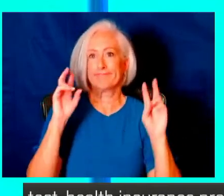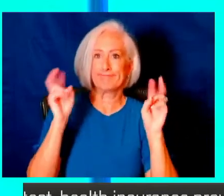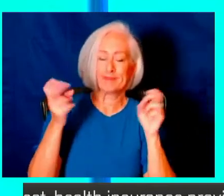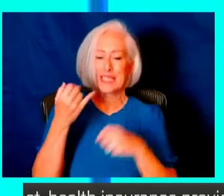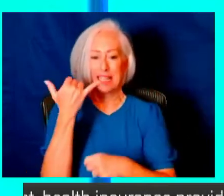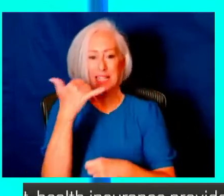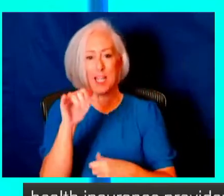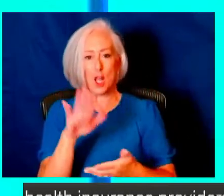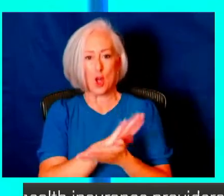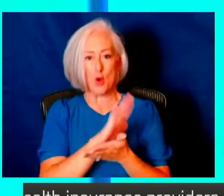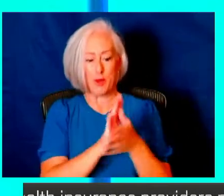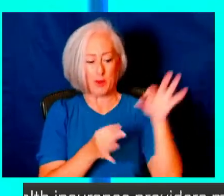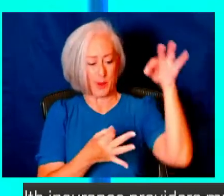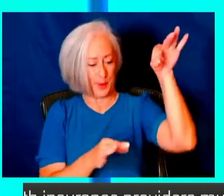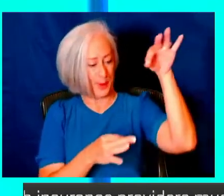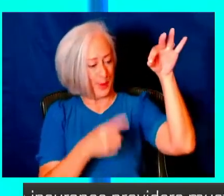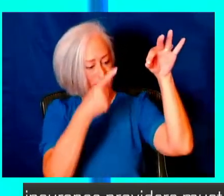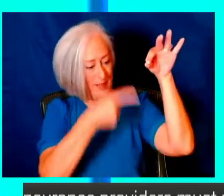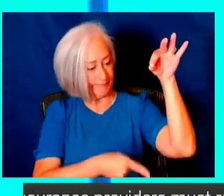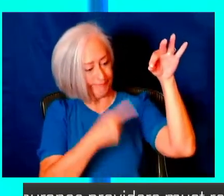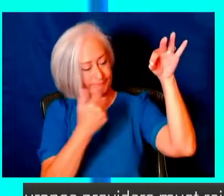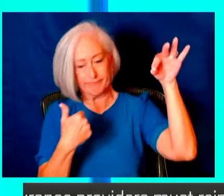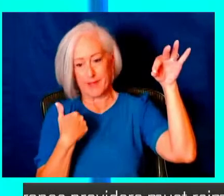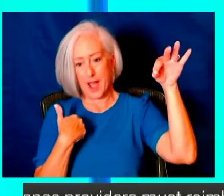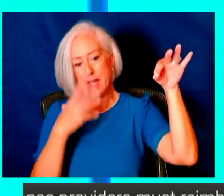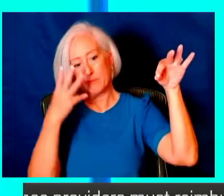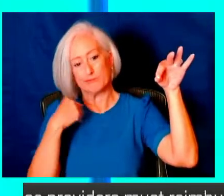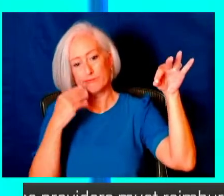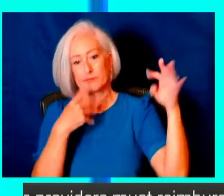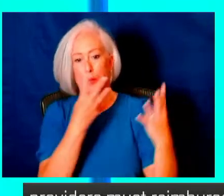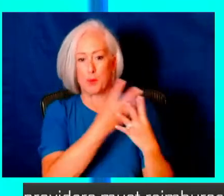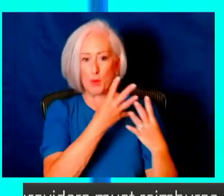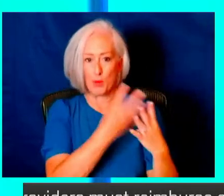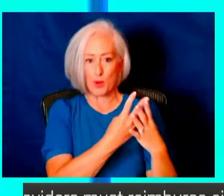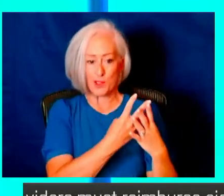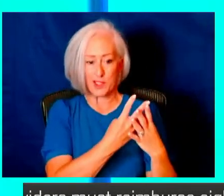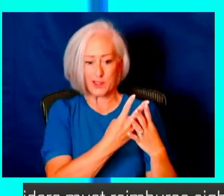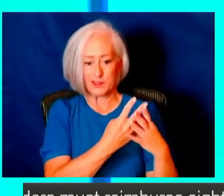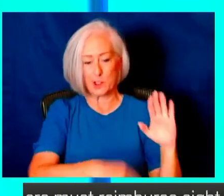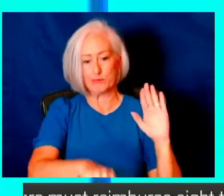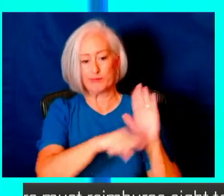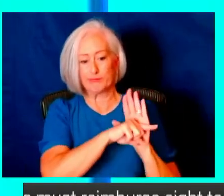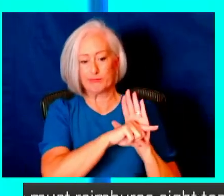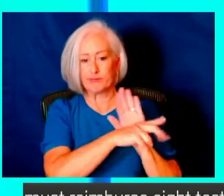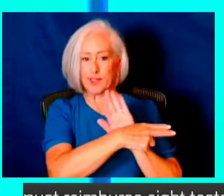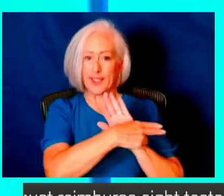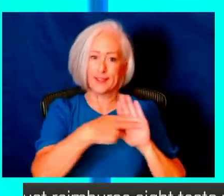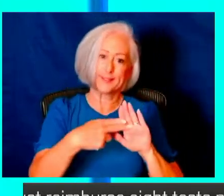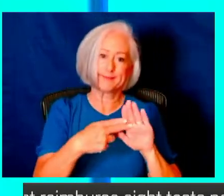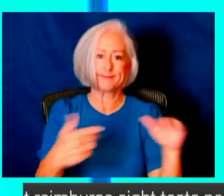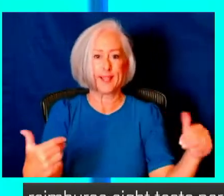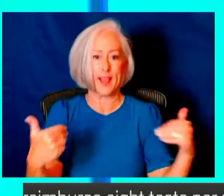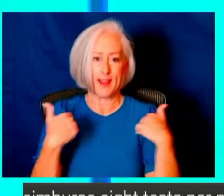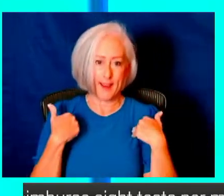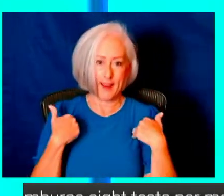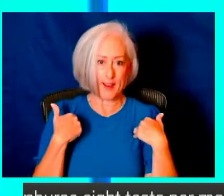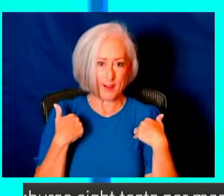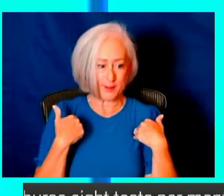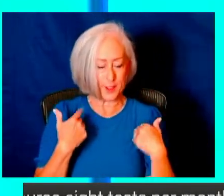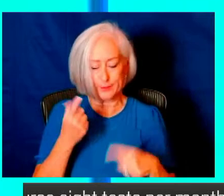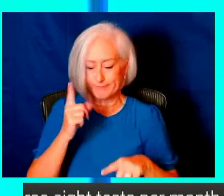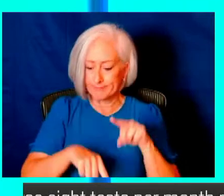I've been incarcerated and I have this stigma attached to me that means I can't get a job, I can't access certain